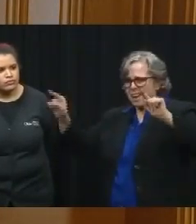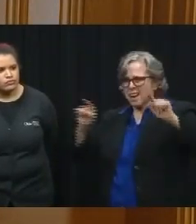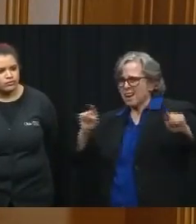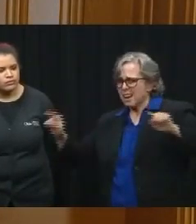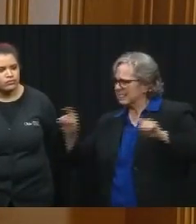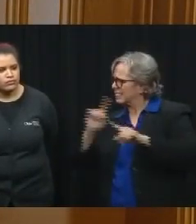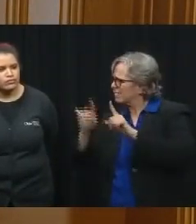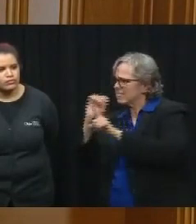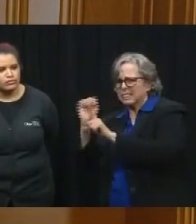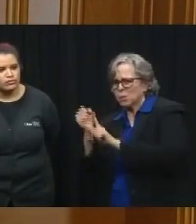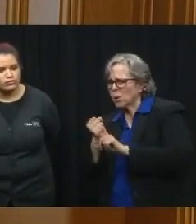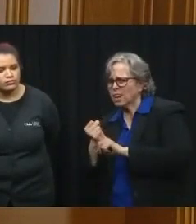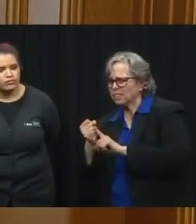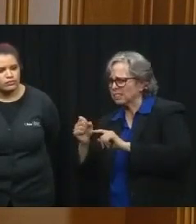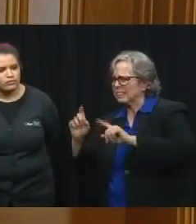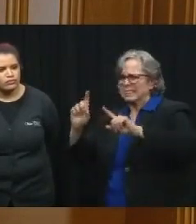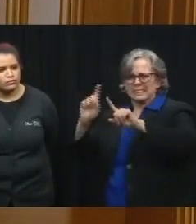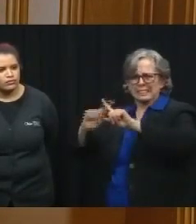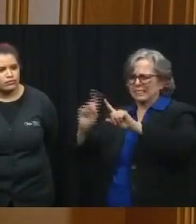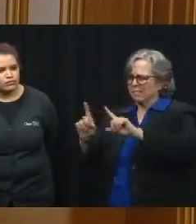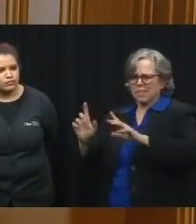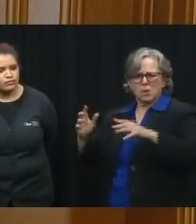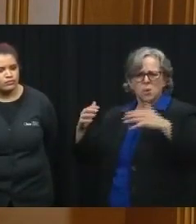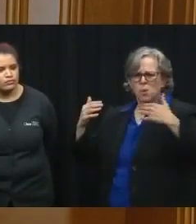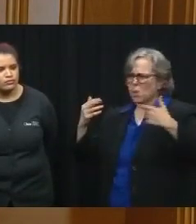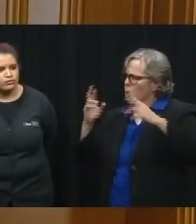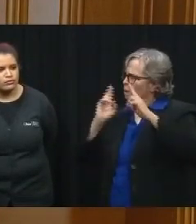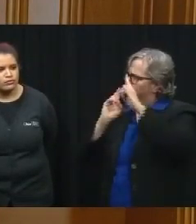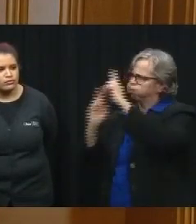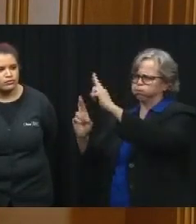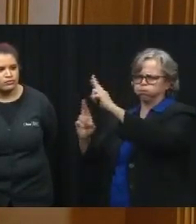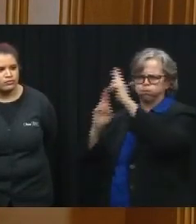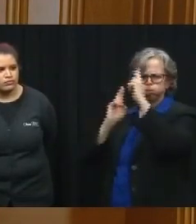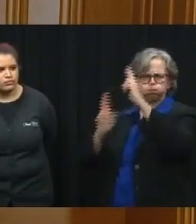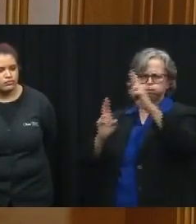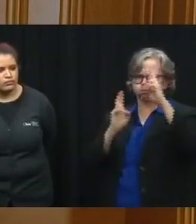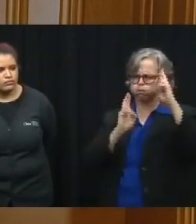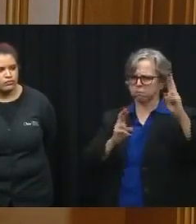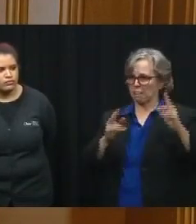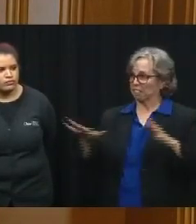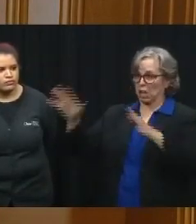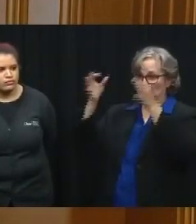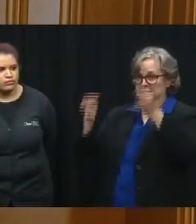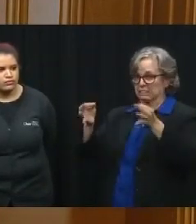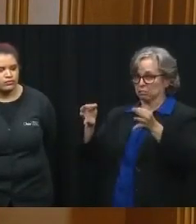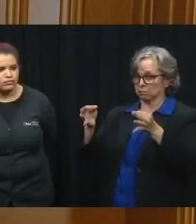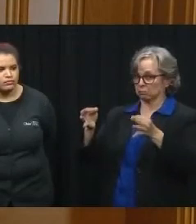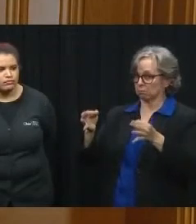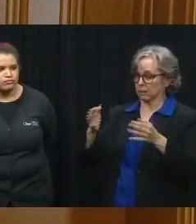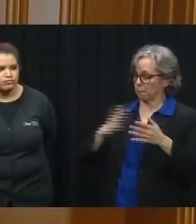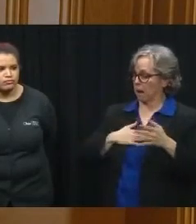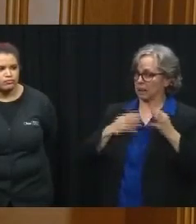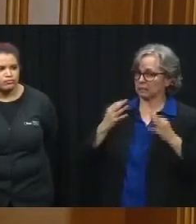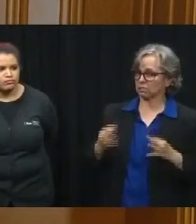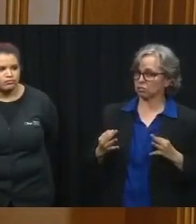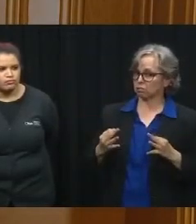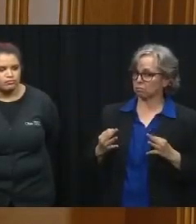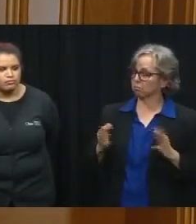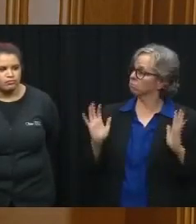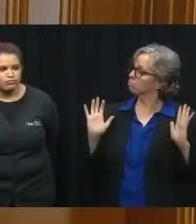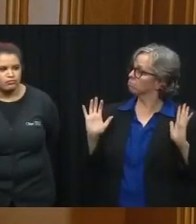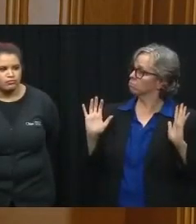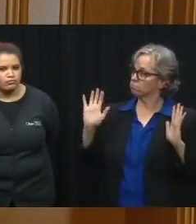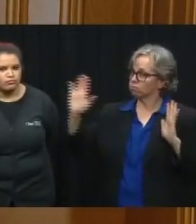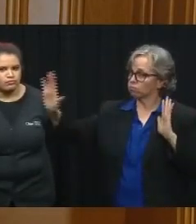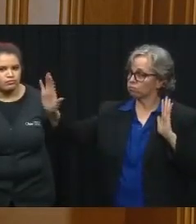and I respect all of them. I've got to make the decisions for Ohio, but I'm not making it in a vacuum. I'm making it with the